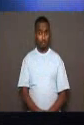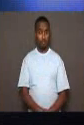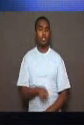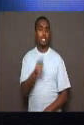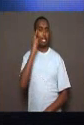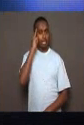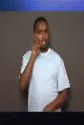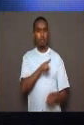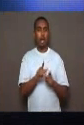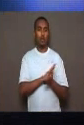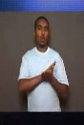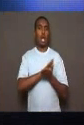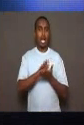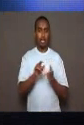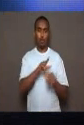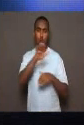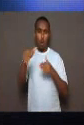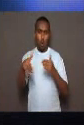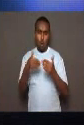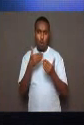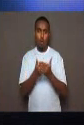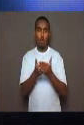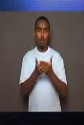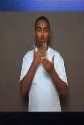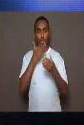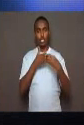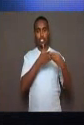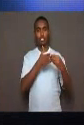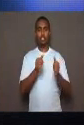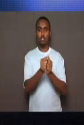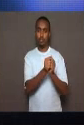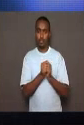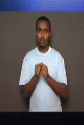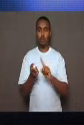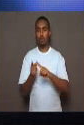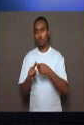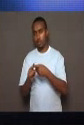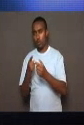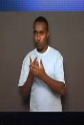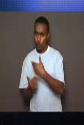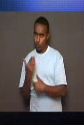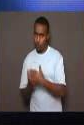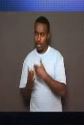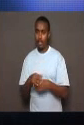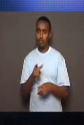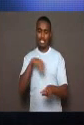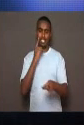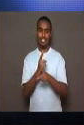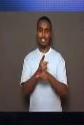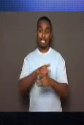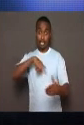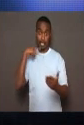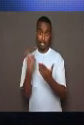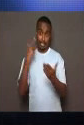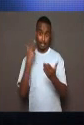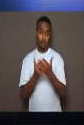Think about qualities that all good leaders might have in common and share them with the class. Be sure to justify